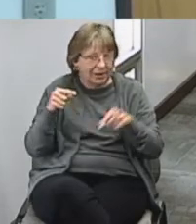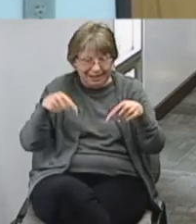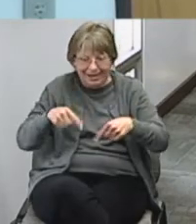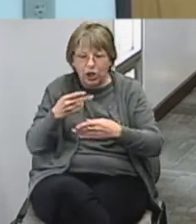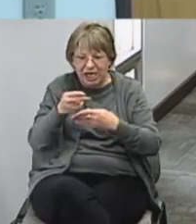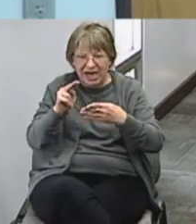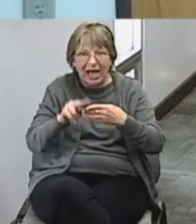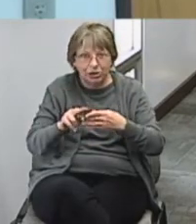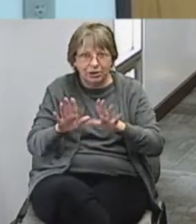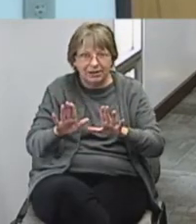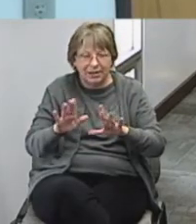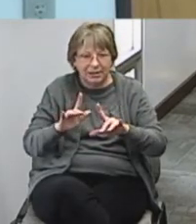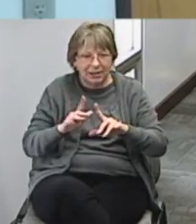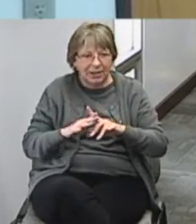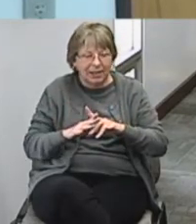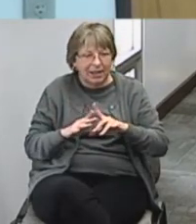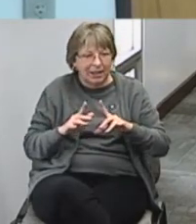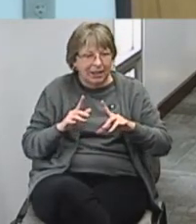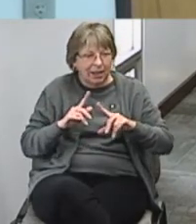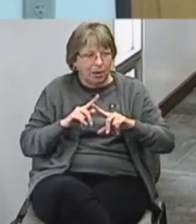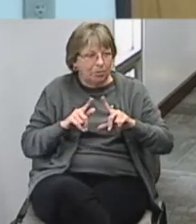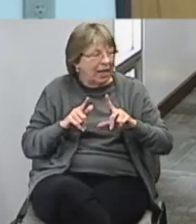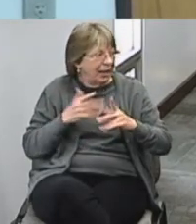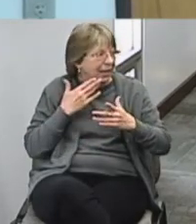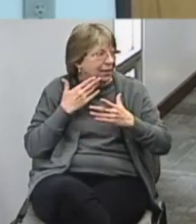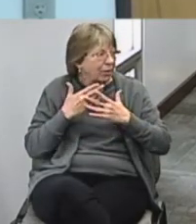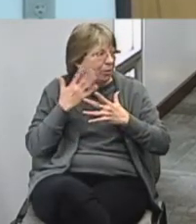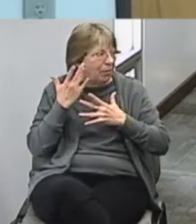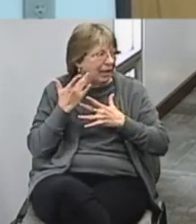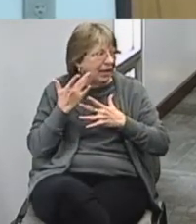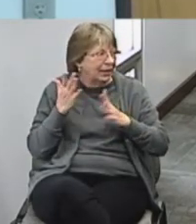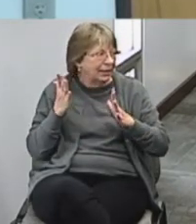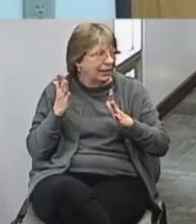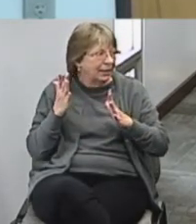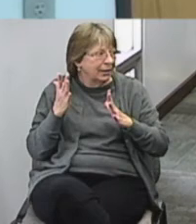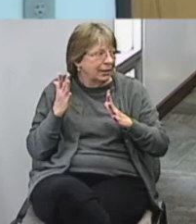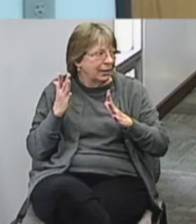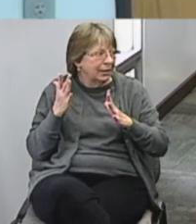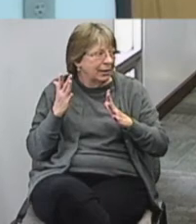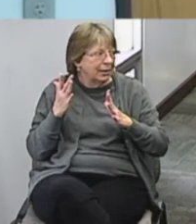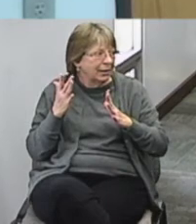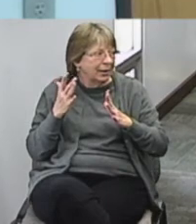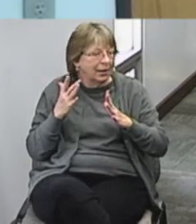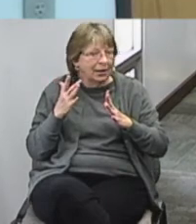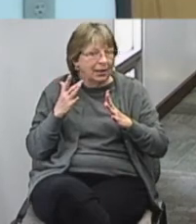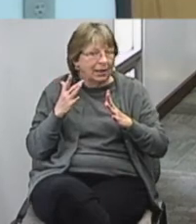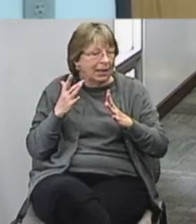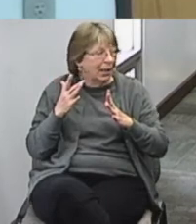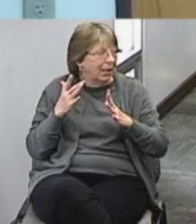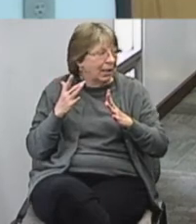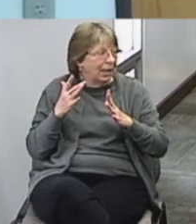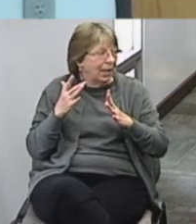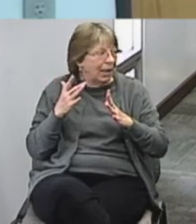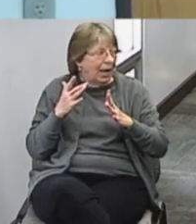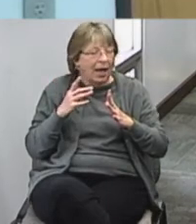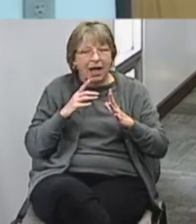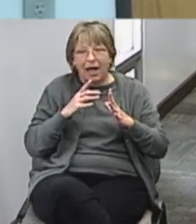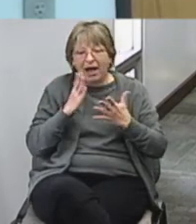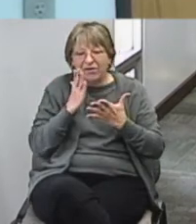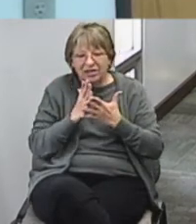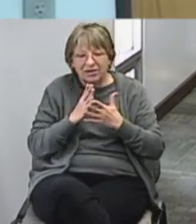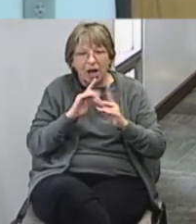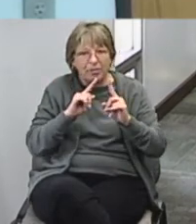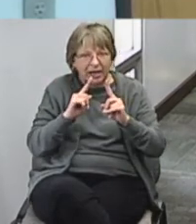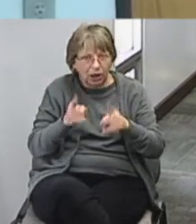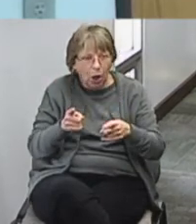it's encouraged that they're not on the sidewalks again because of the breaks in the streets and the drive-throughs and all that stuff. But I think if there's an alternate